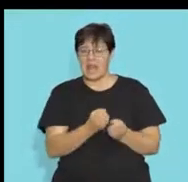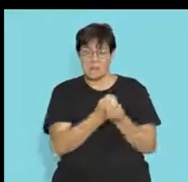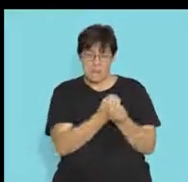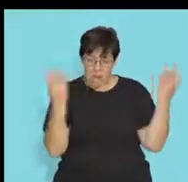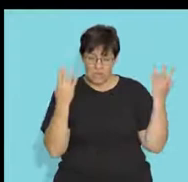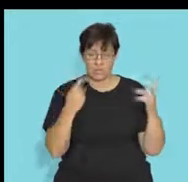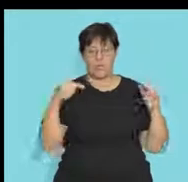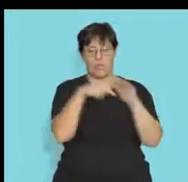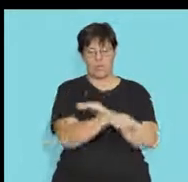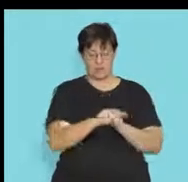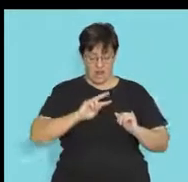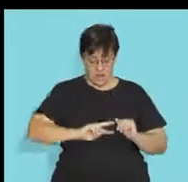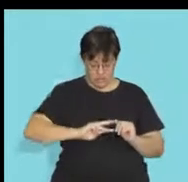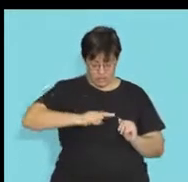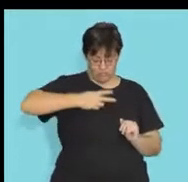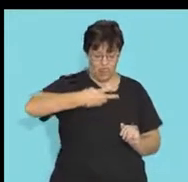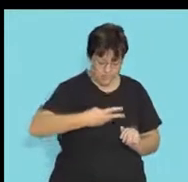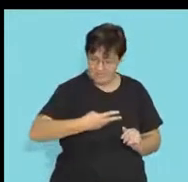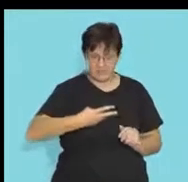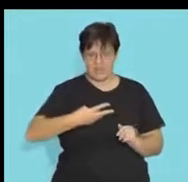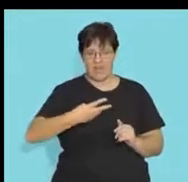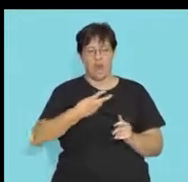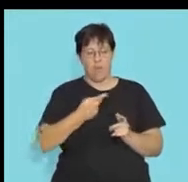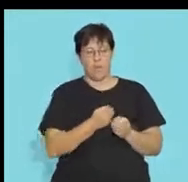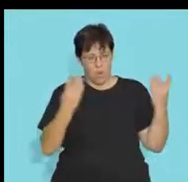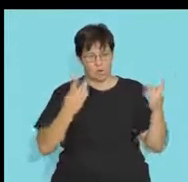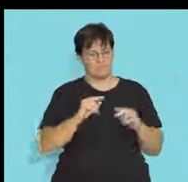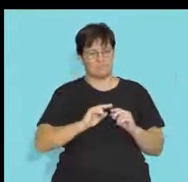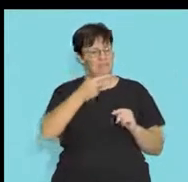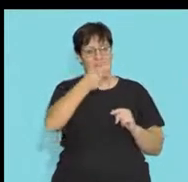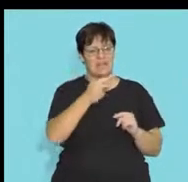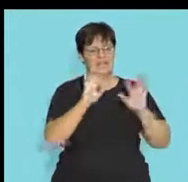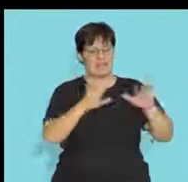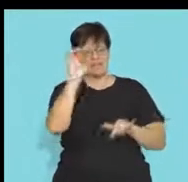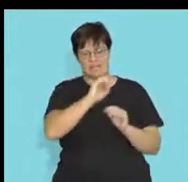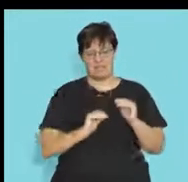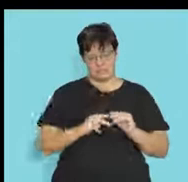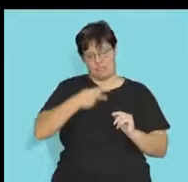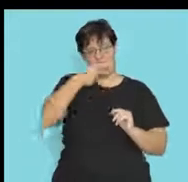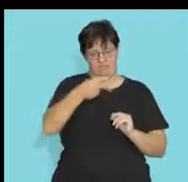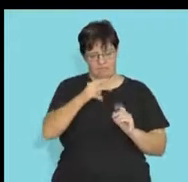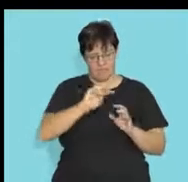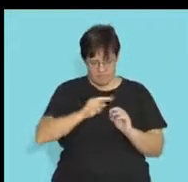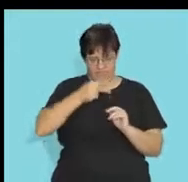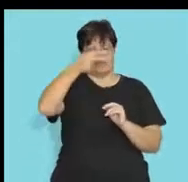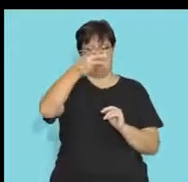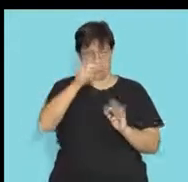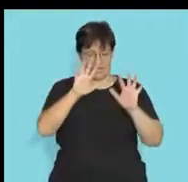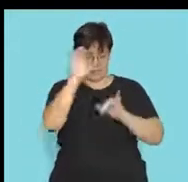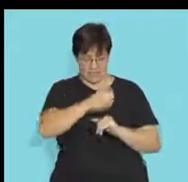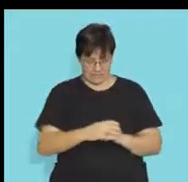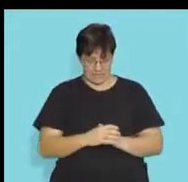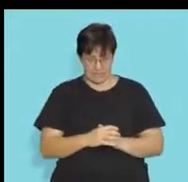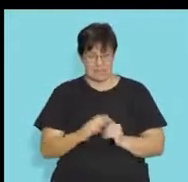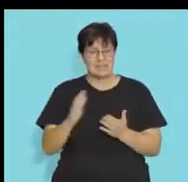large amount is lost between trophic levels. And these, again, is used by the energy, by the